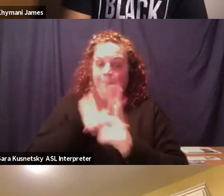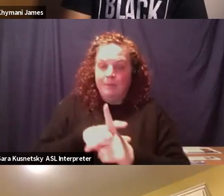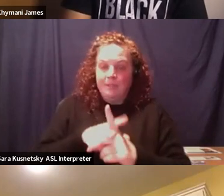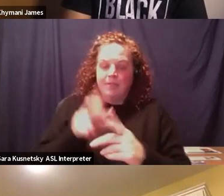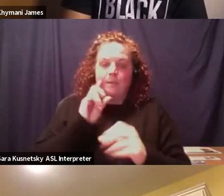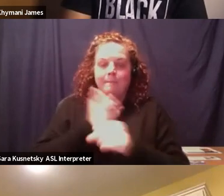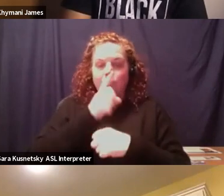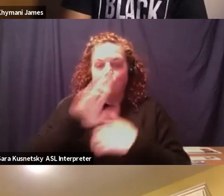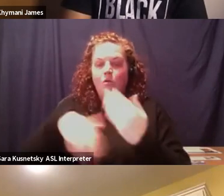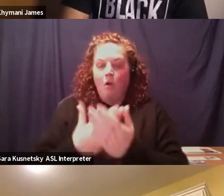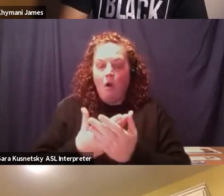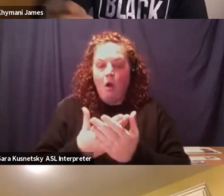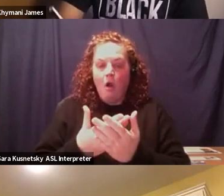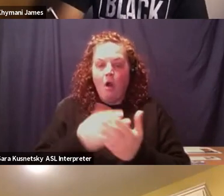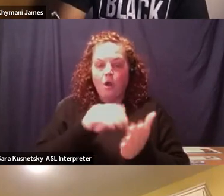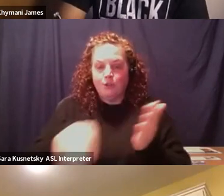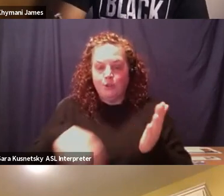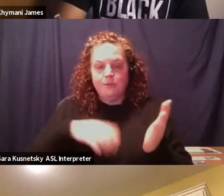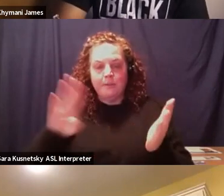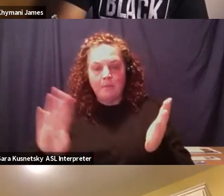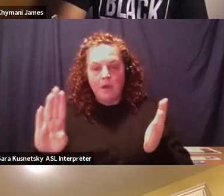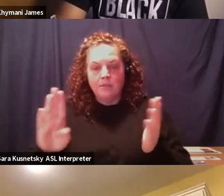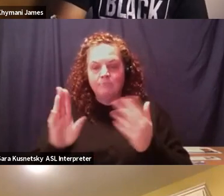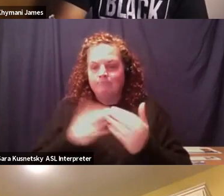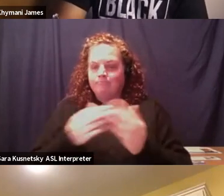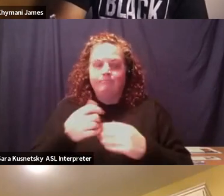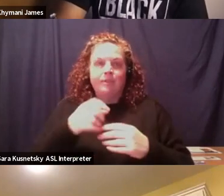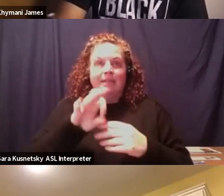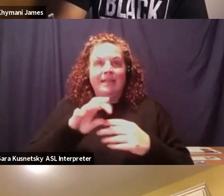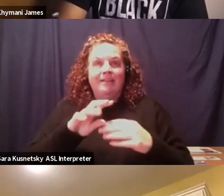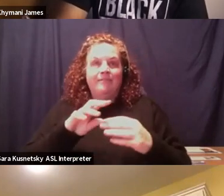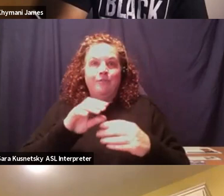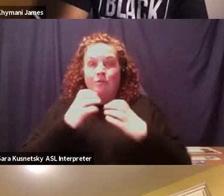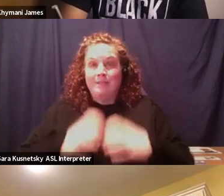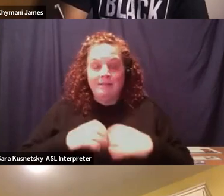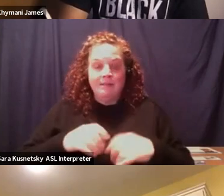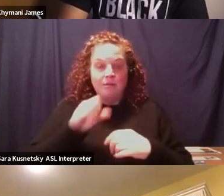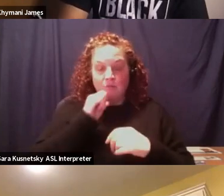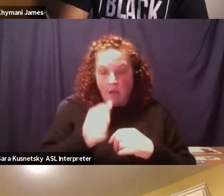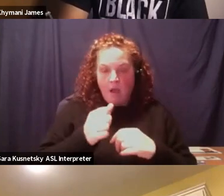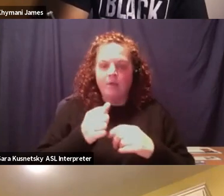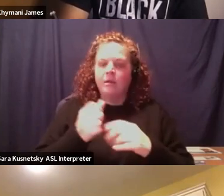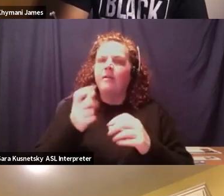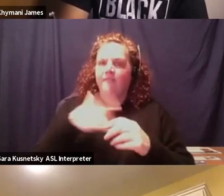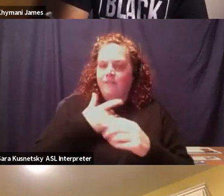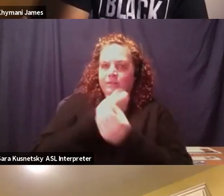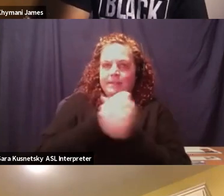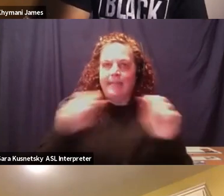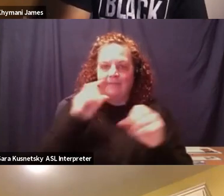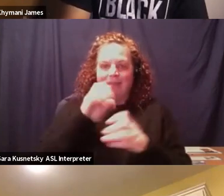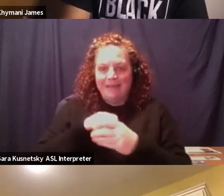students, irrespective of citizenship status, feel safe pursuing their education within our school